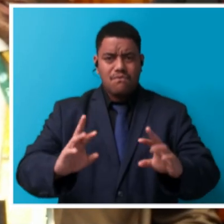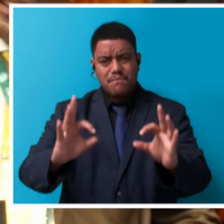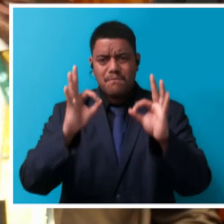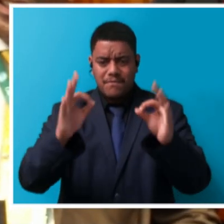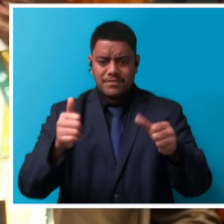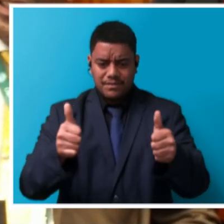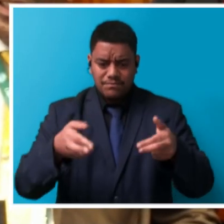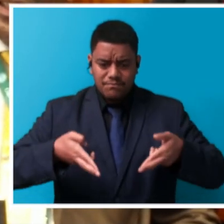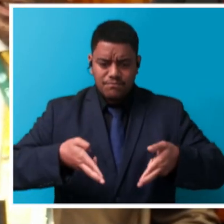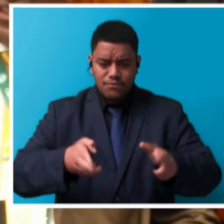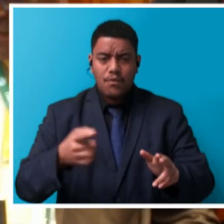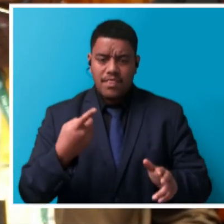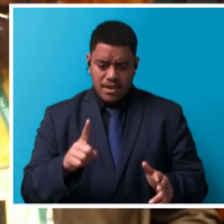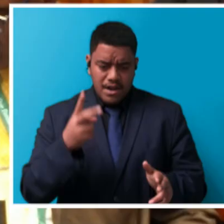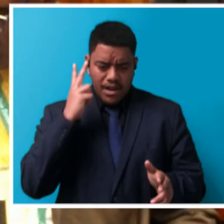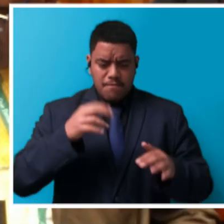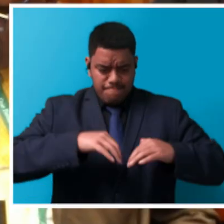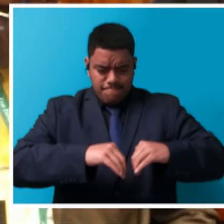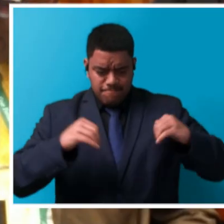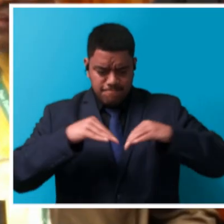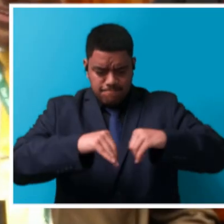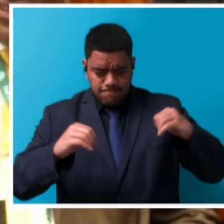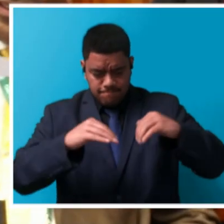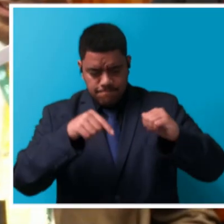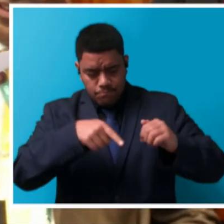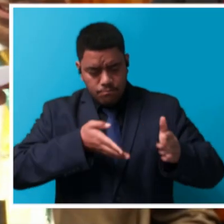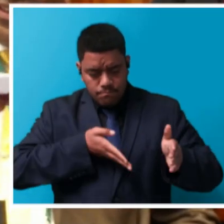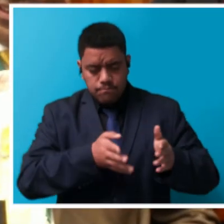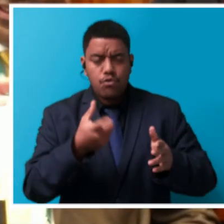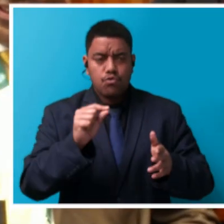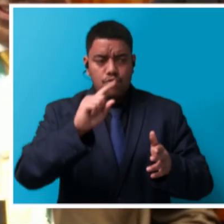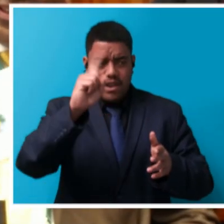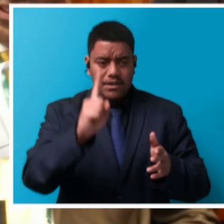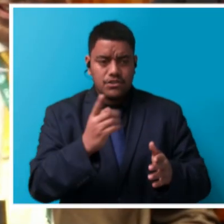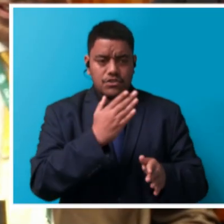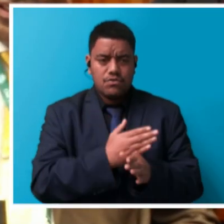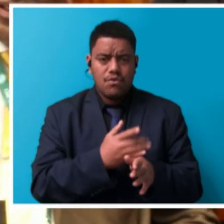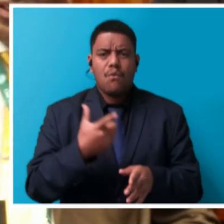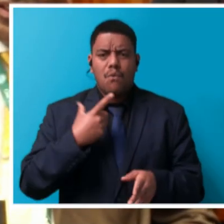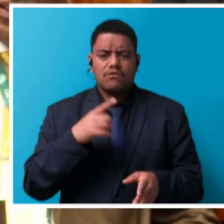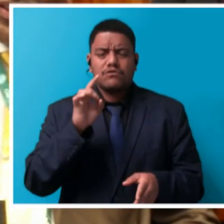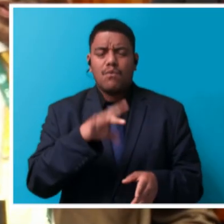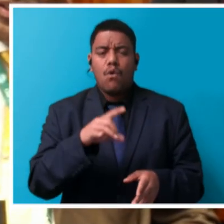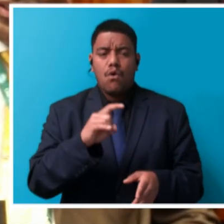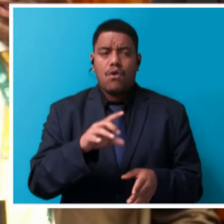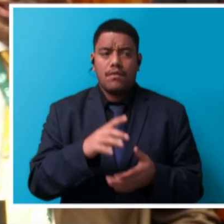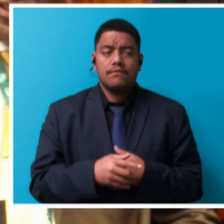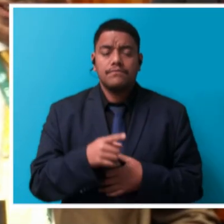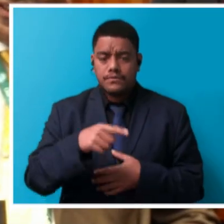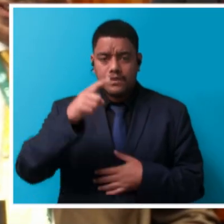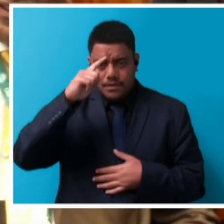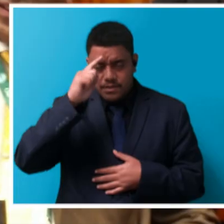their projects or maintenance work? And I note in Standing Order